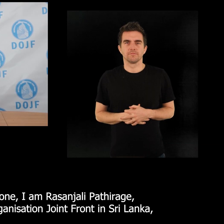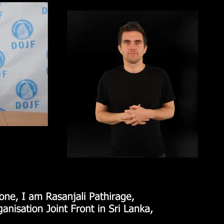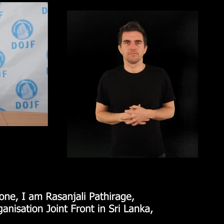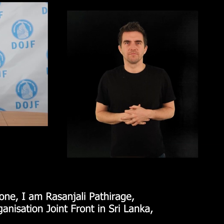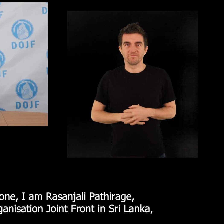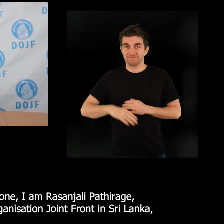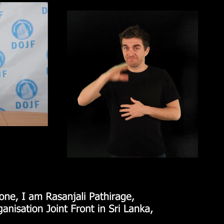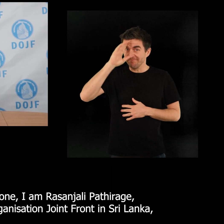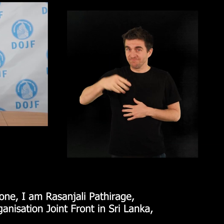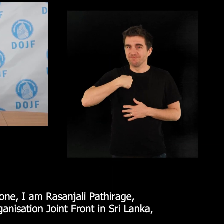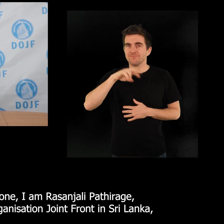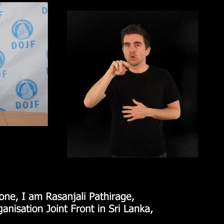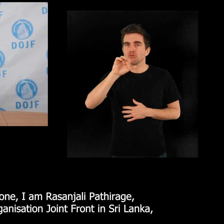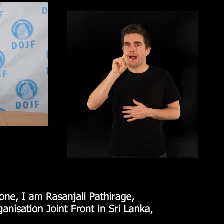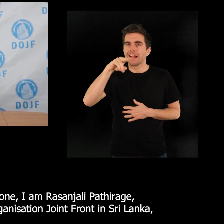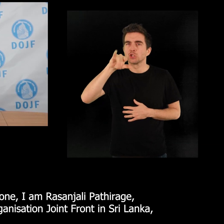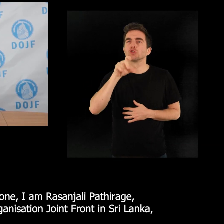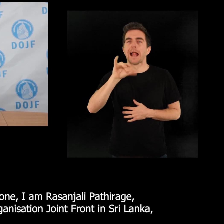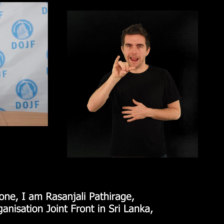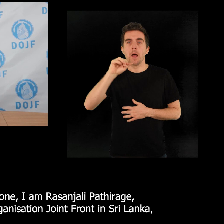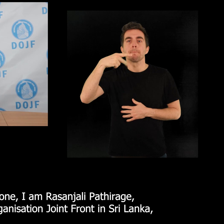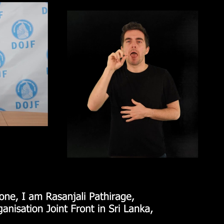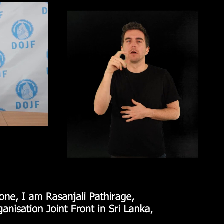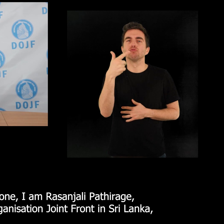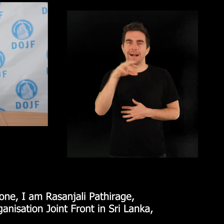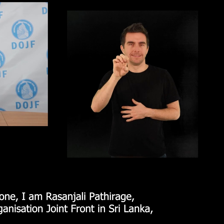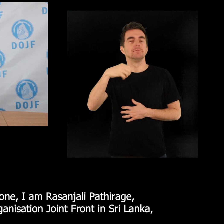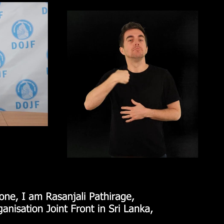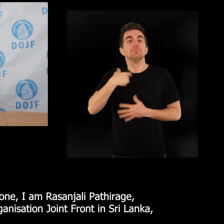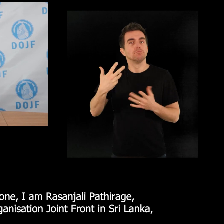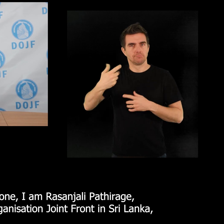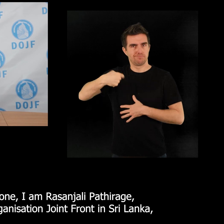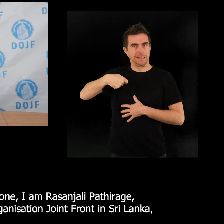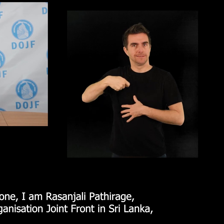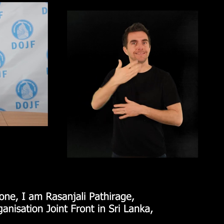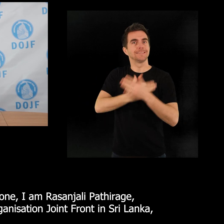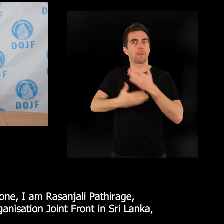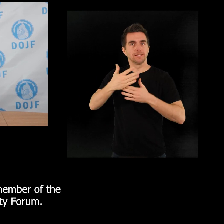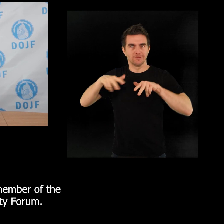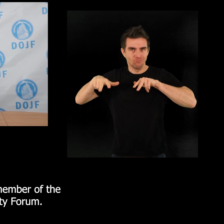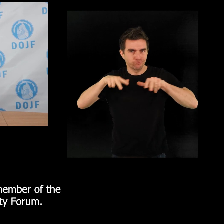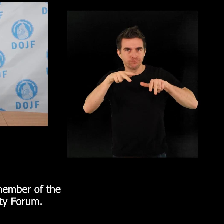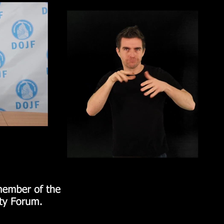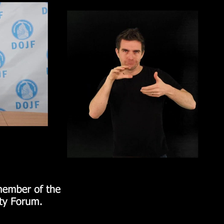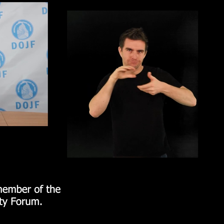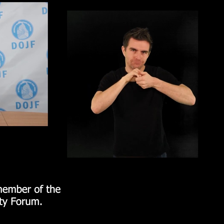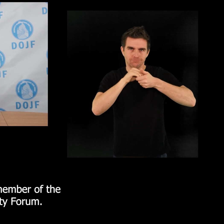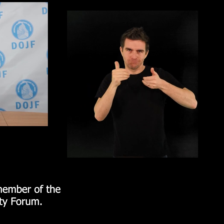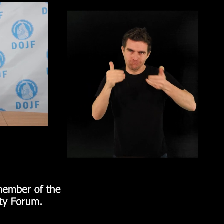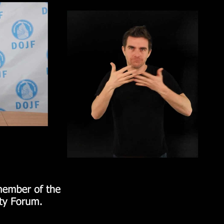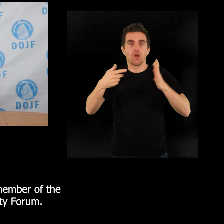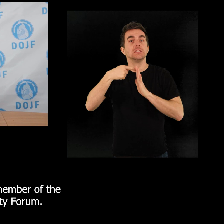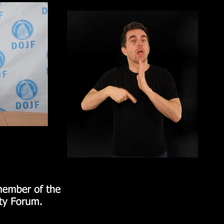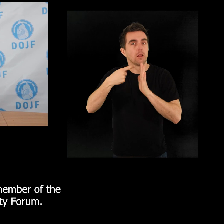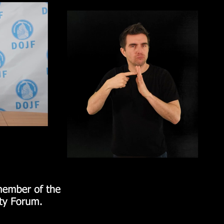Hi everyone, I'm Rasanjali Padrage, President of Disability Organisation Joint Front in Sri Lanka. I'm